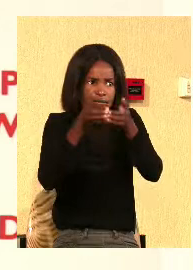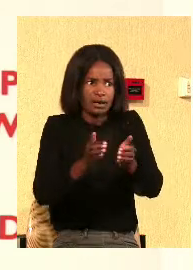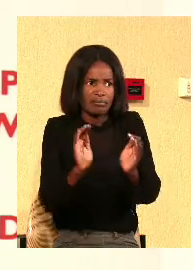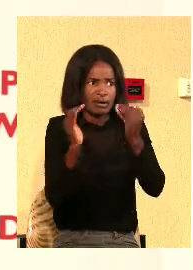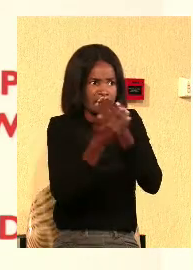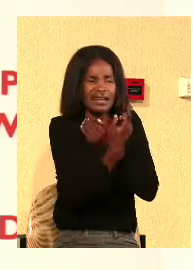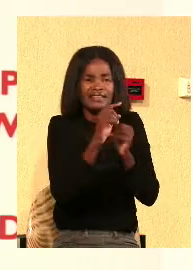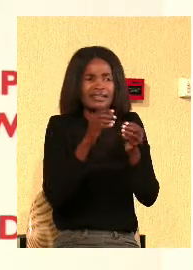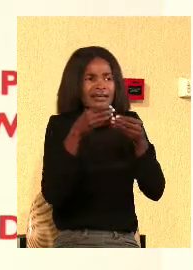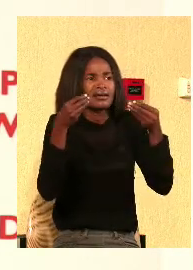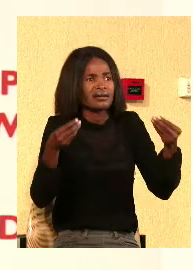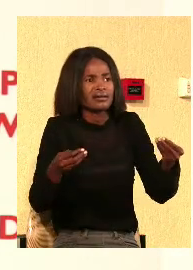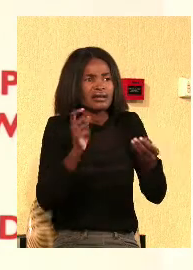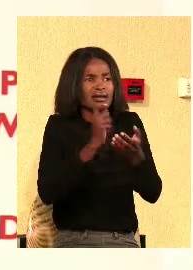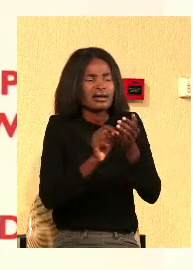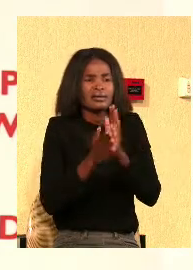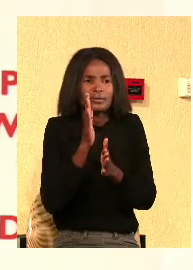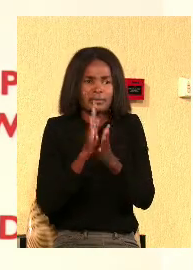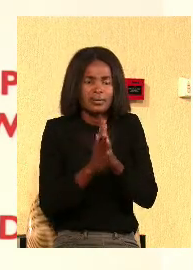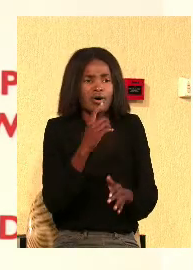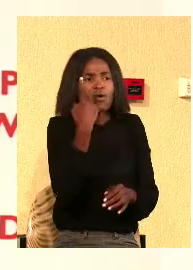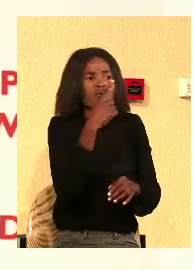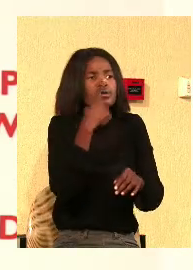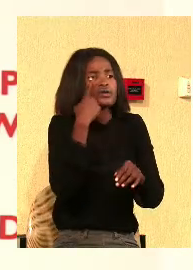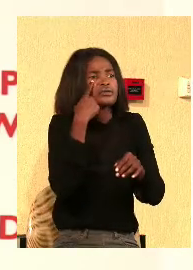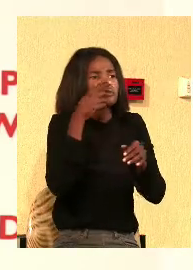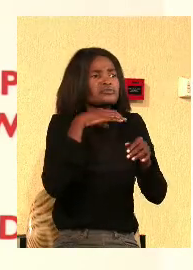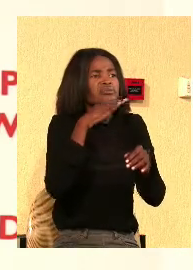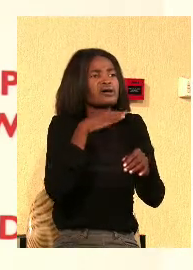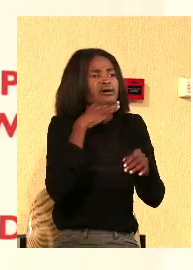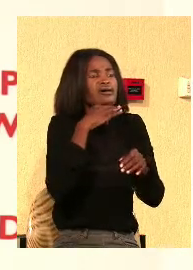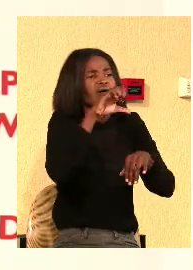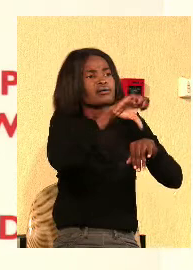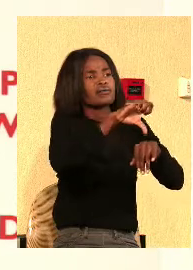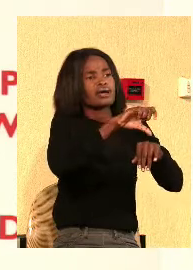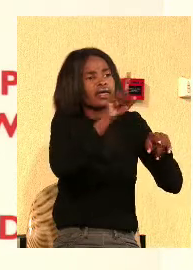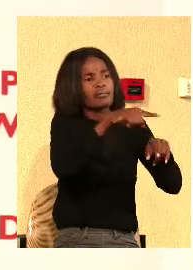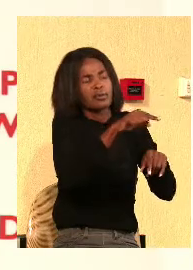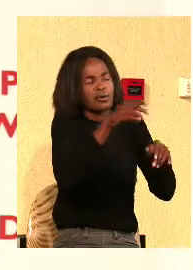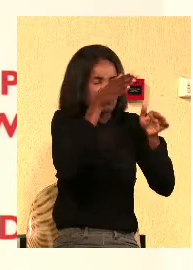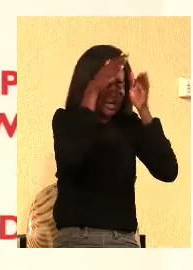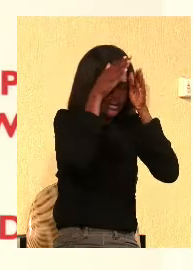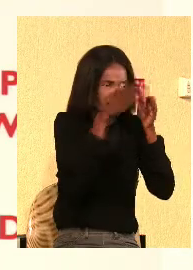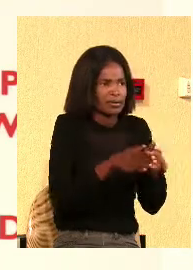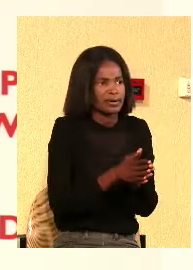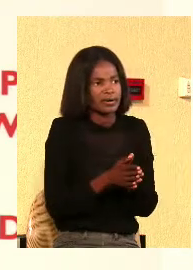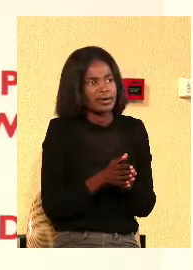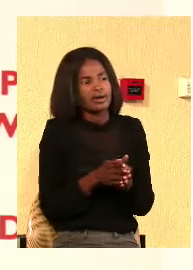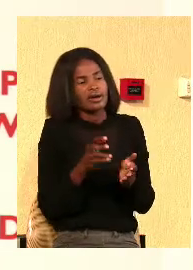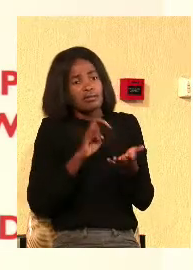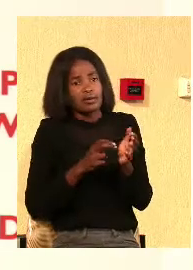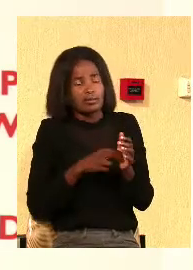was arranged, they were informed before they landed at Hosea Kutako that they would be quarantined. It was just a matter of delay in terms of